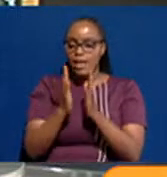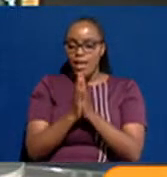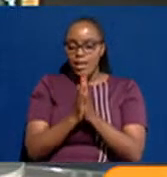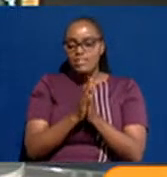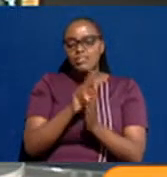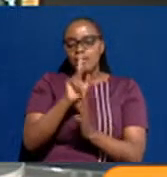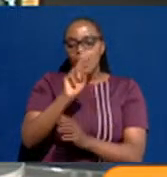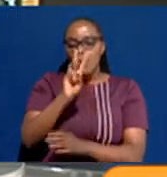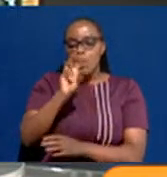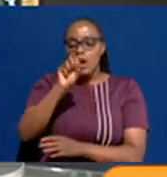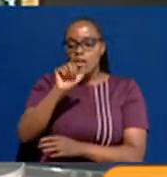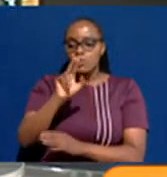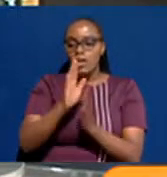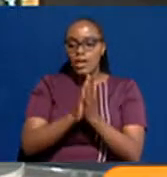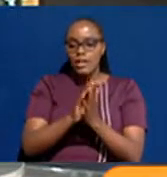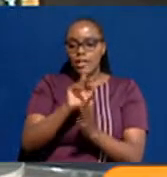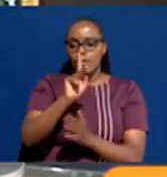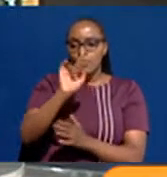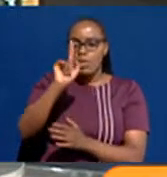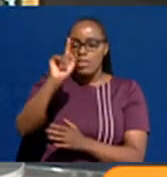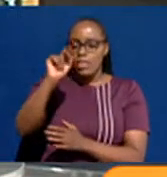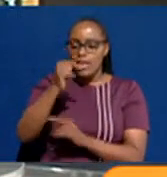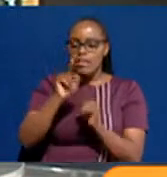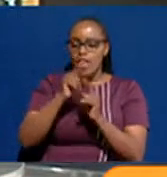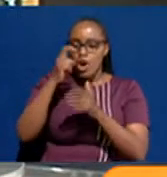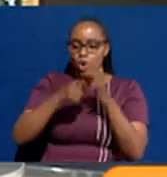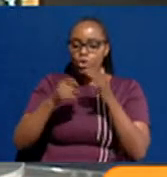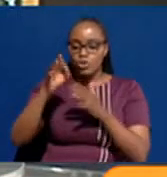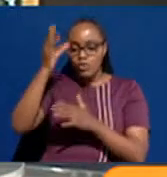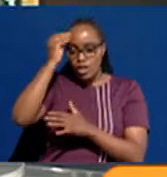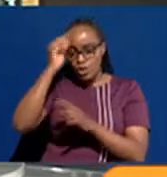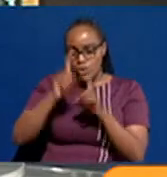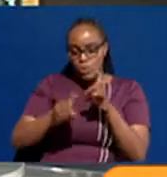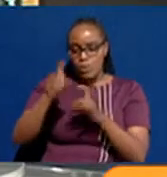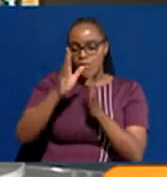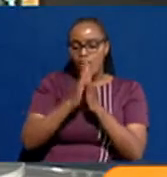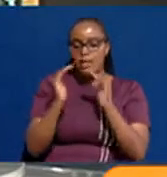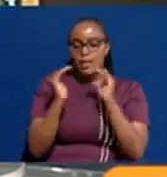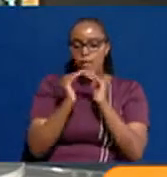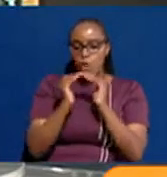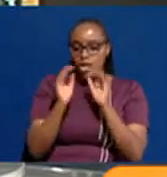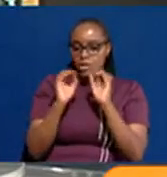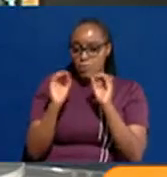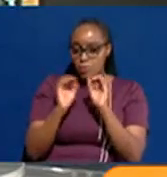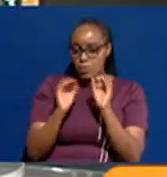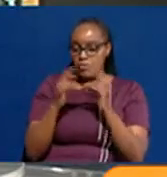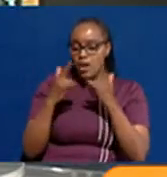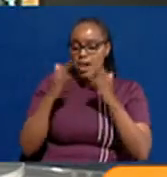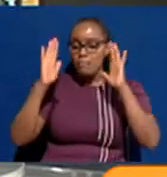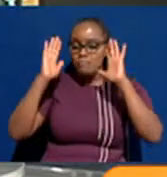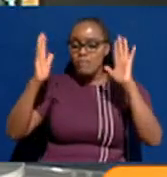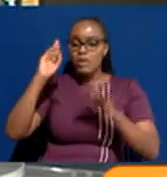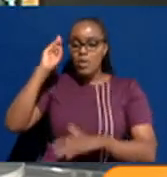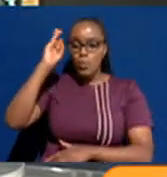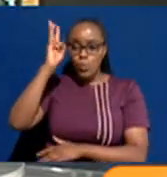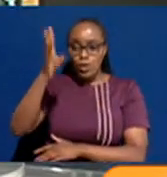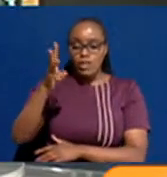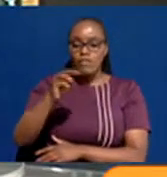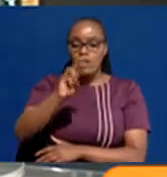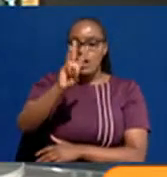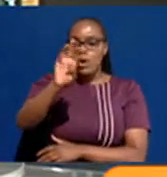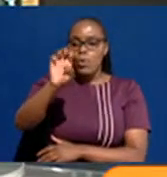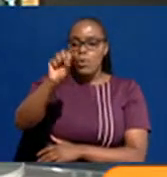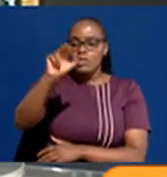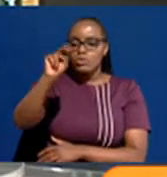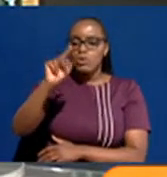the move will increase the cost of education and widen the inequality gap. WASU Secretary General Constantine Wesonga says that